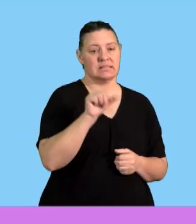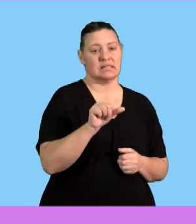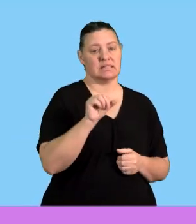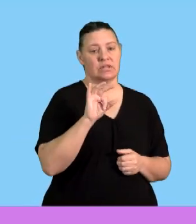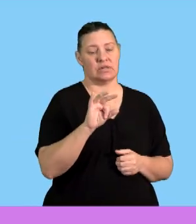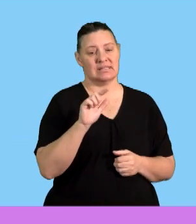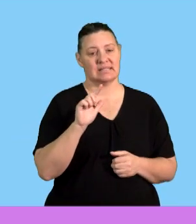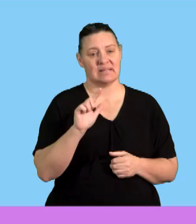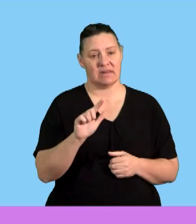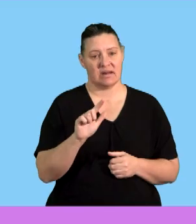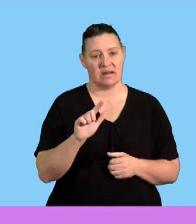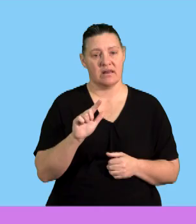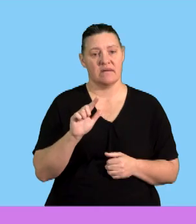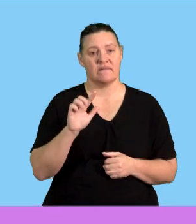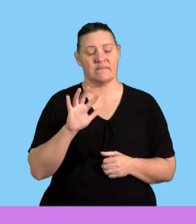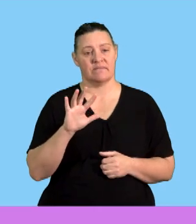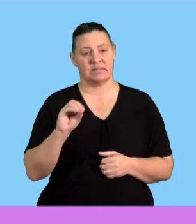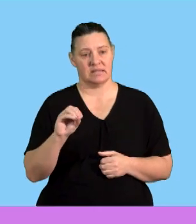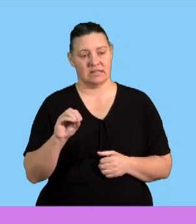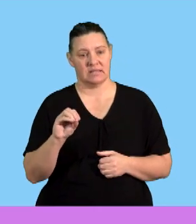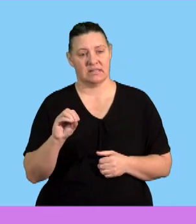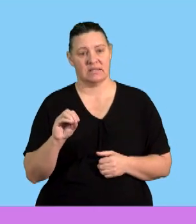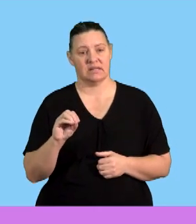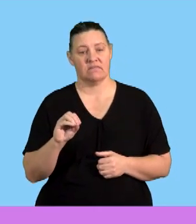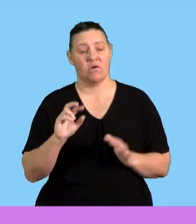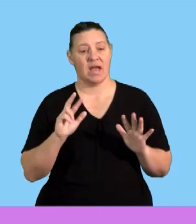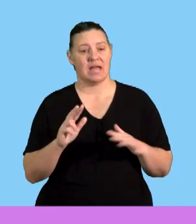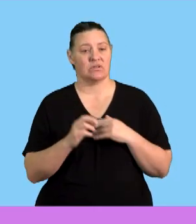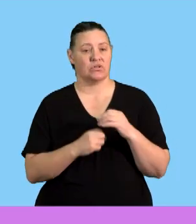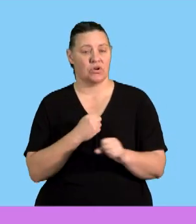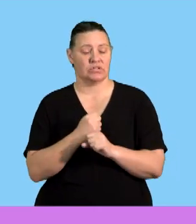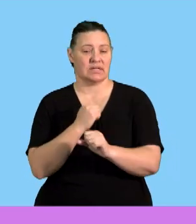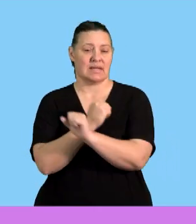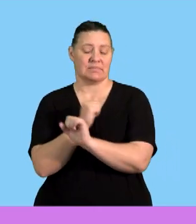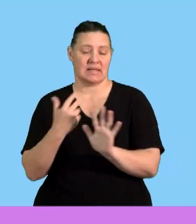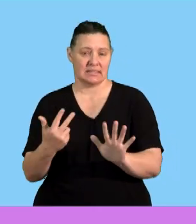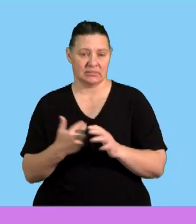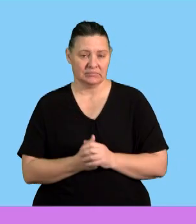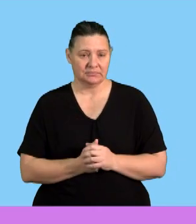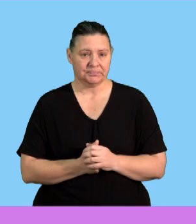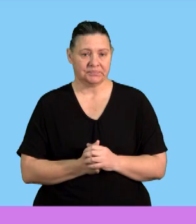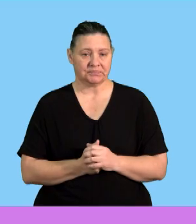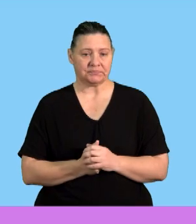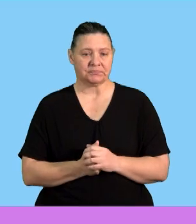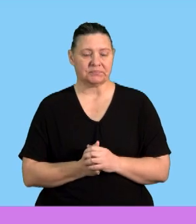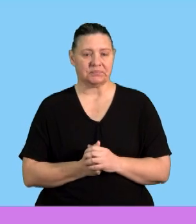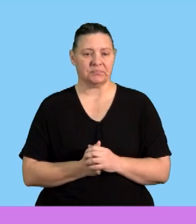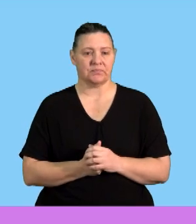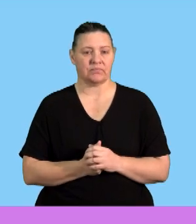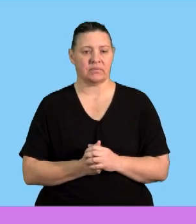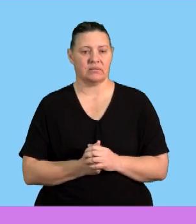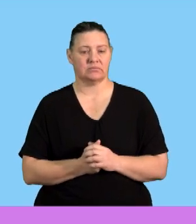interest 637.50 Rand for that 8 years, so we multiply by